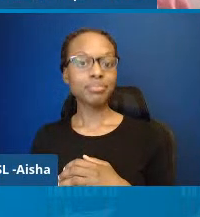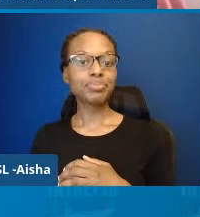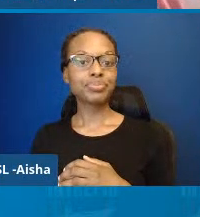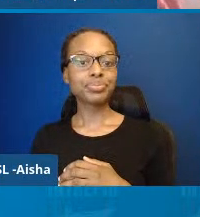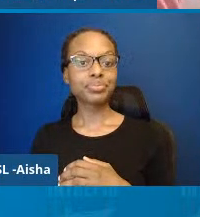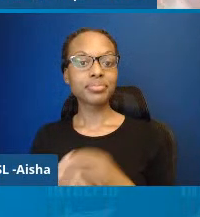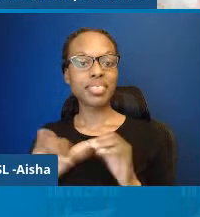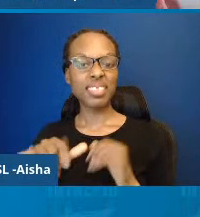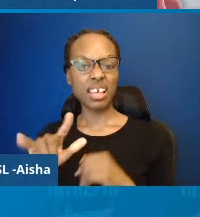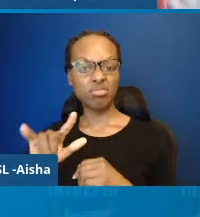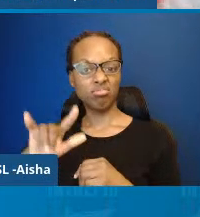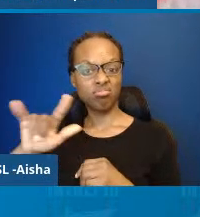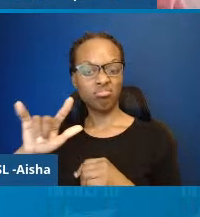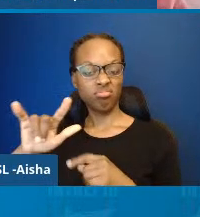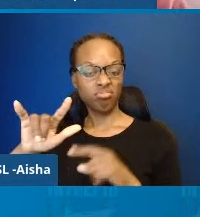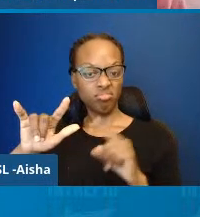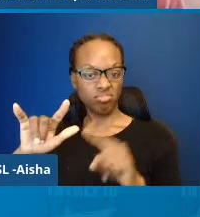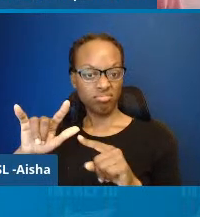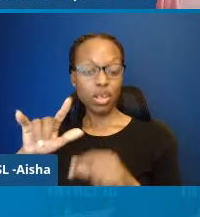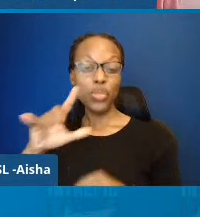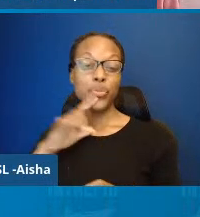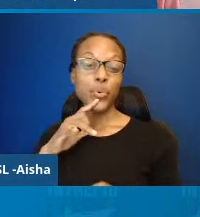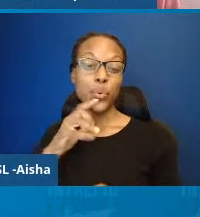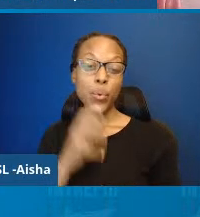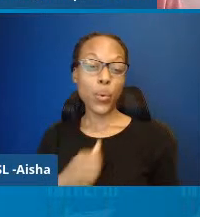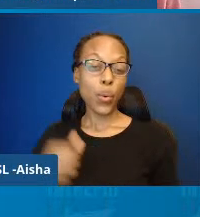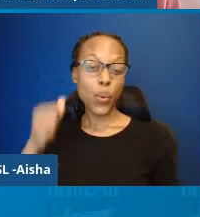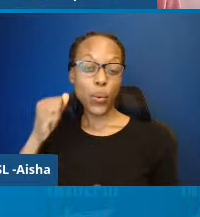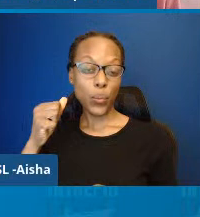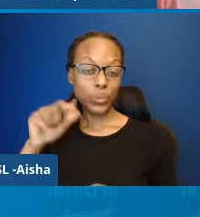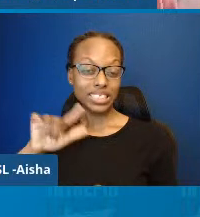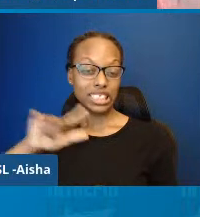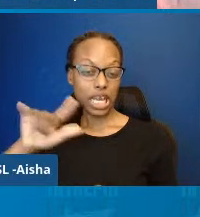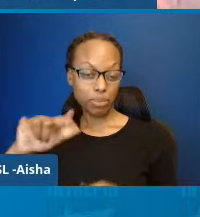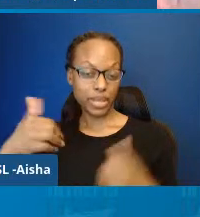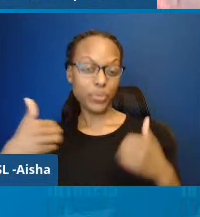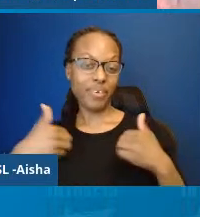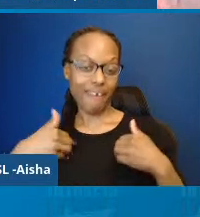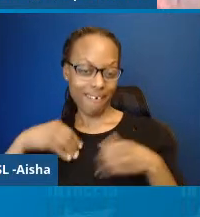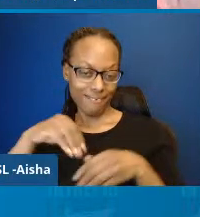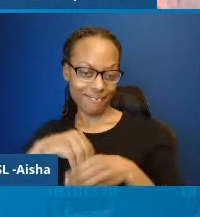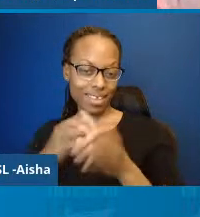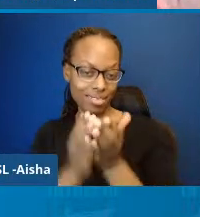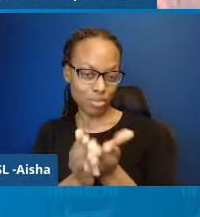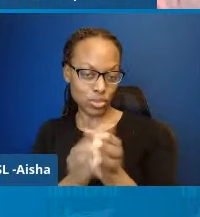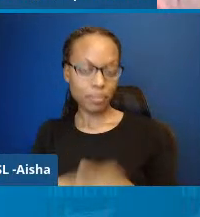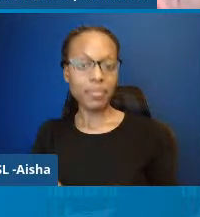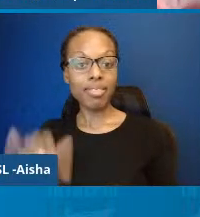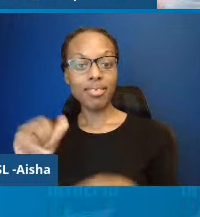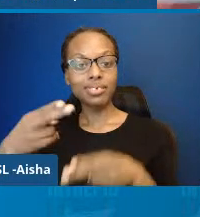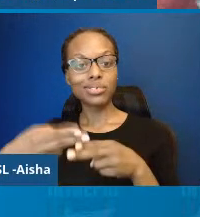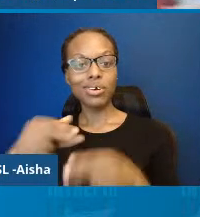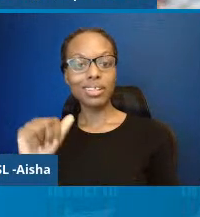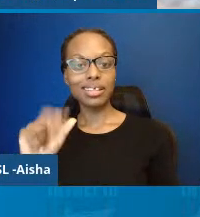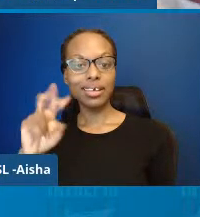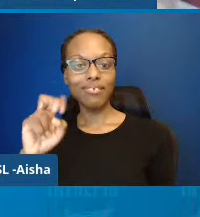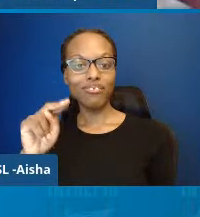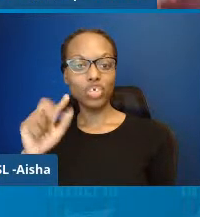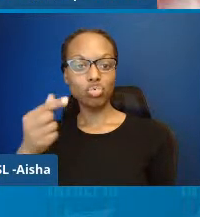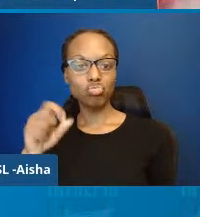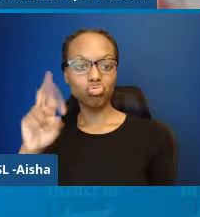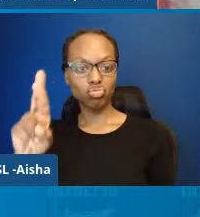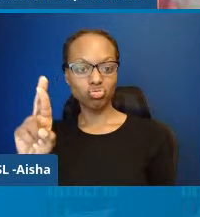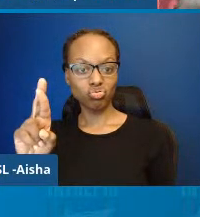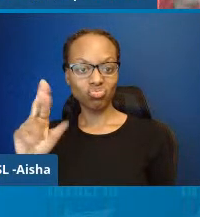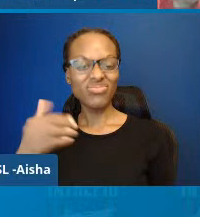at actually the oldest aircraft in Intrepid's collection, the Avenger. And I actually have a